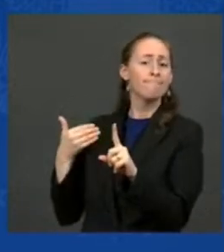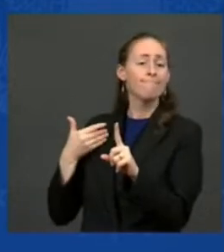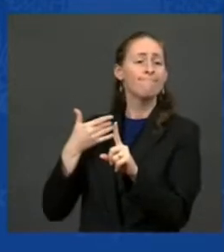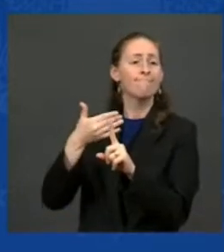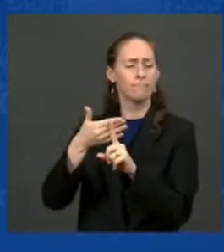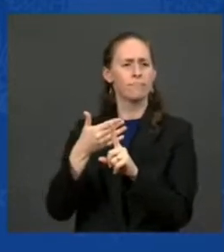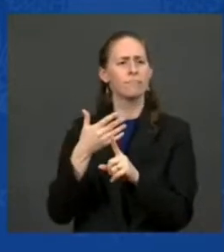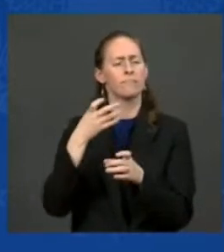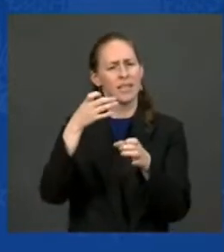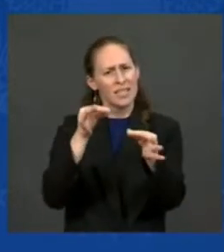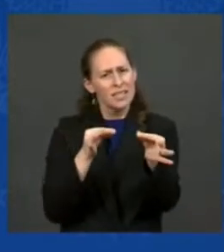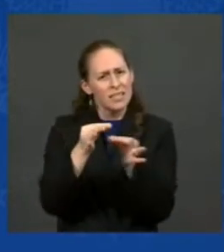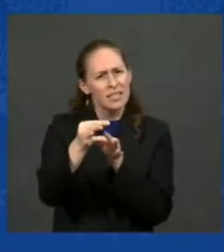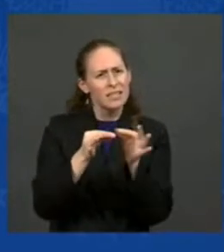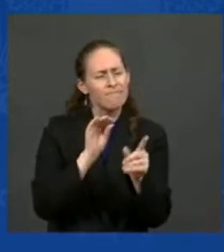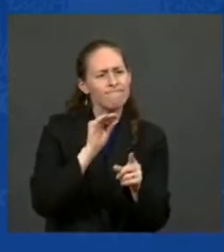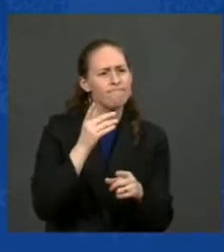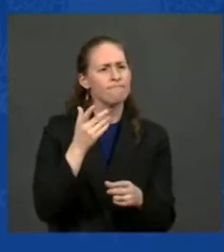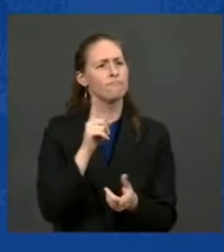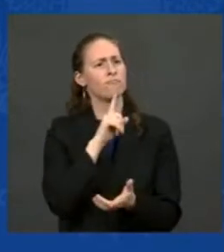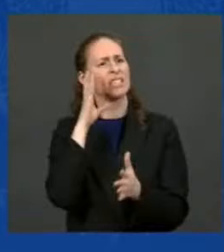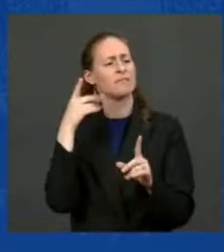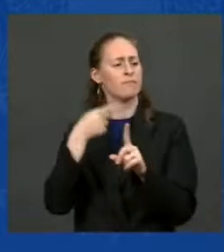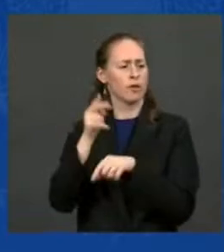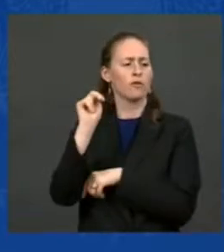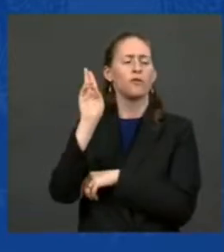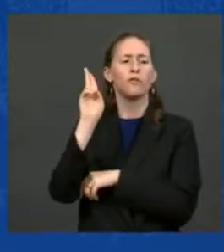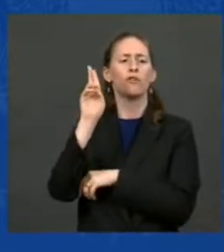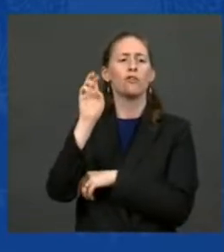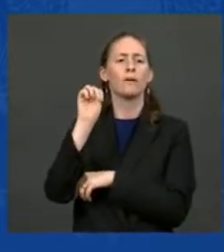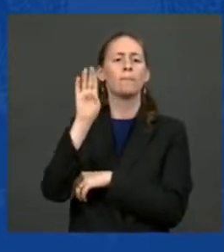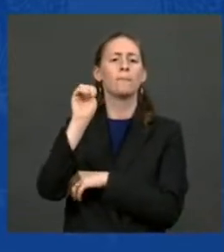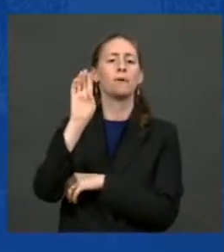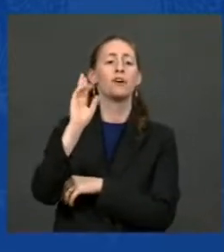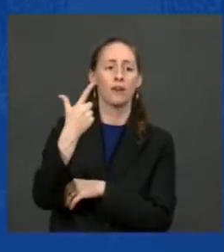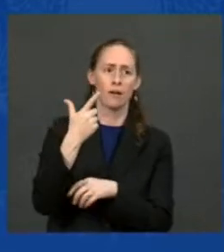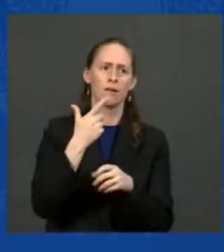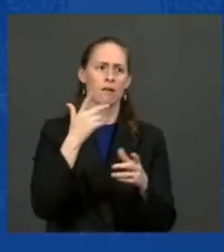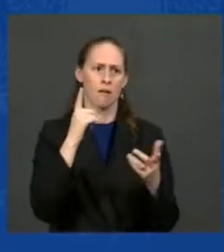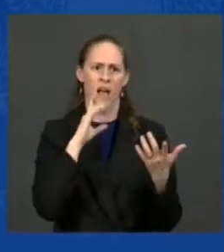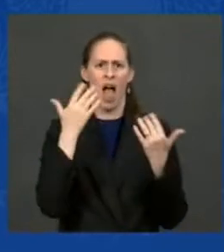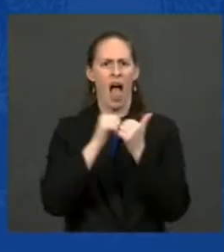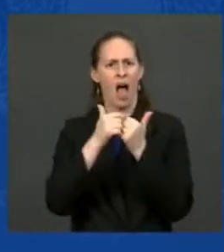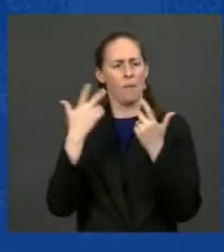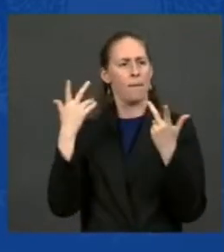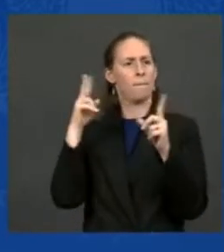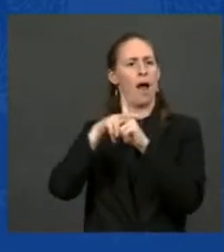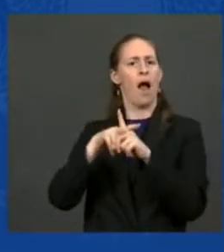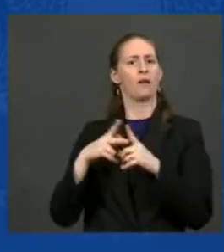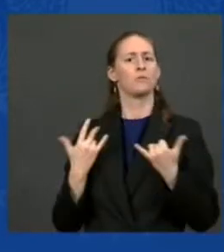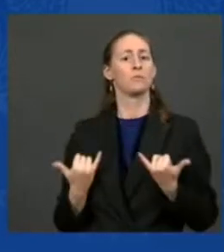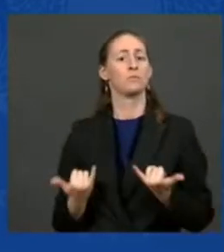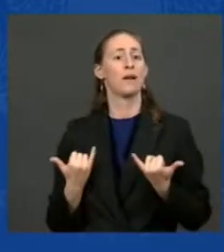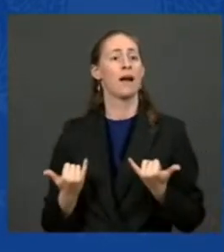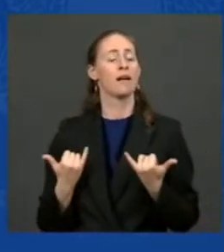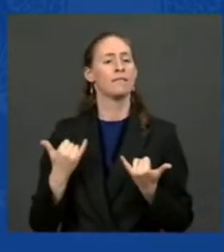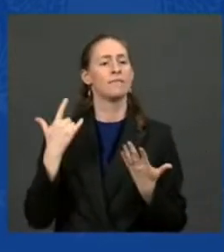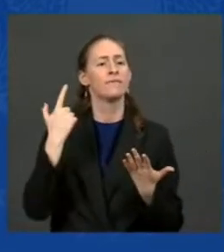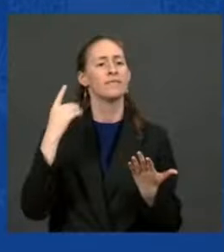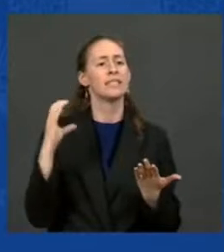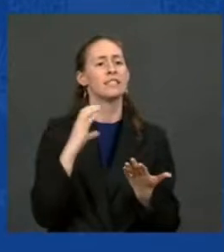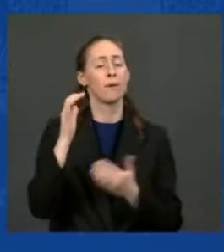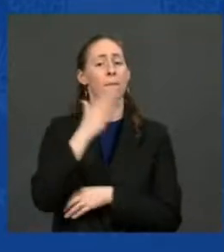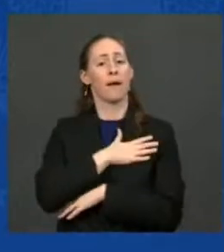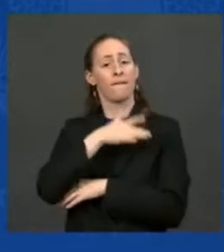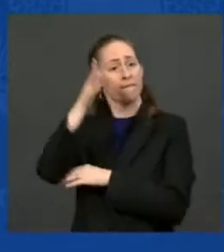Nuremberg in our 21st century world. My father revered Justice Jackson, almost a father